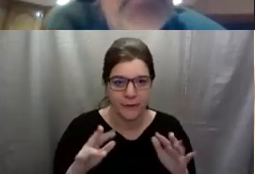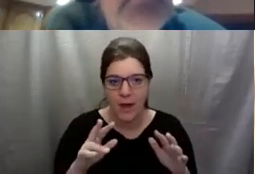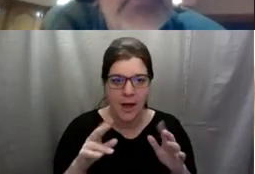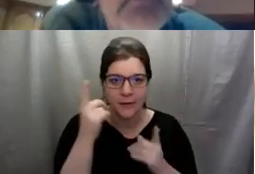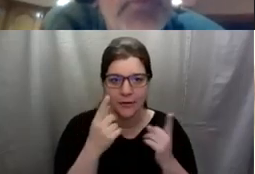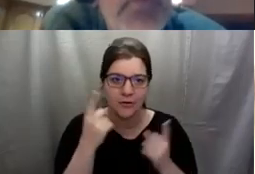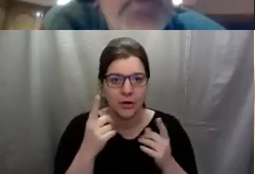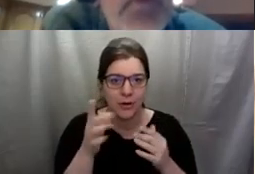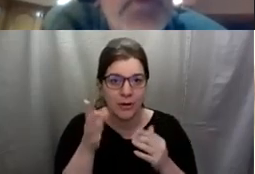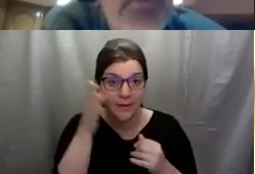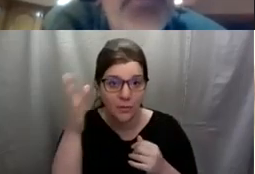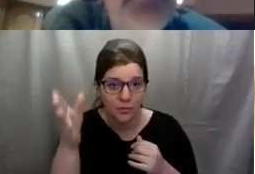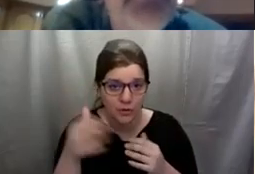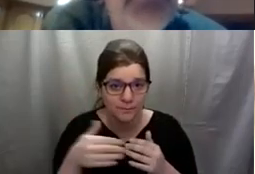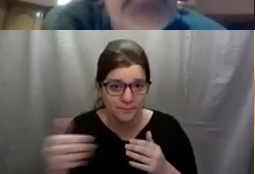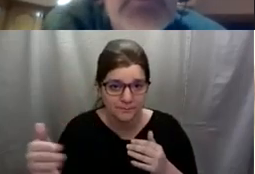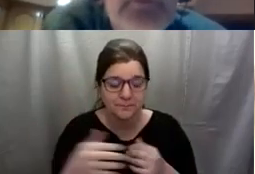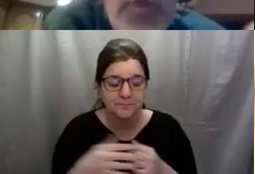So